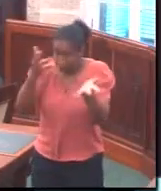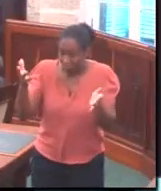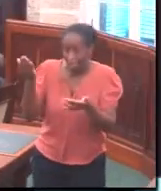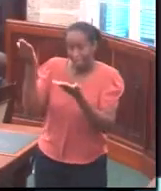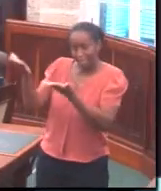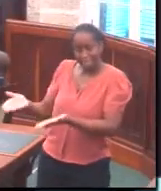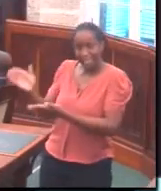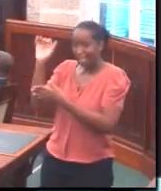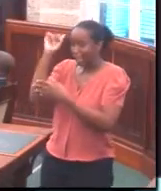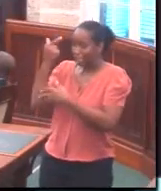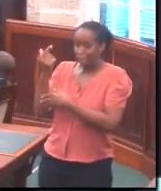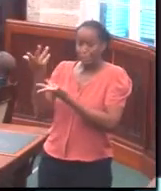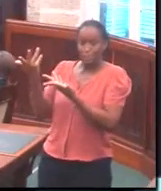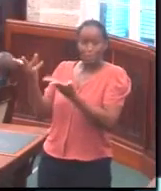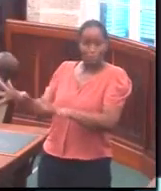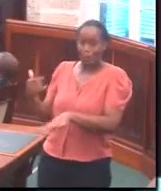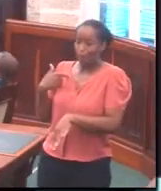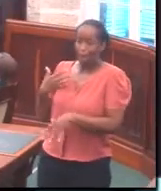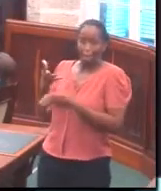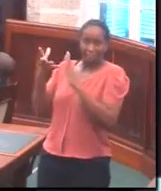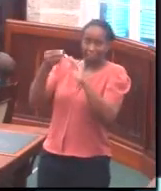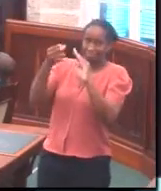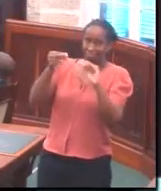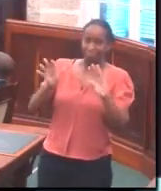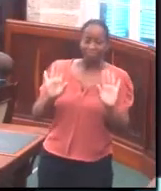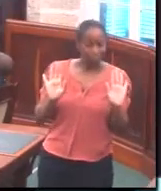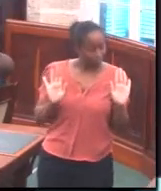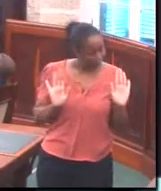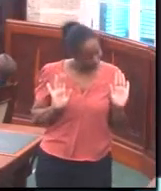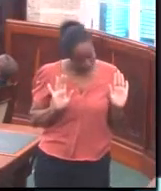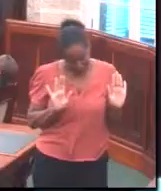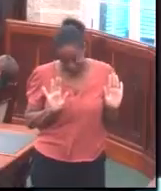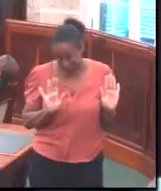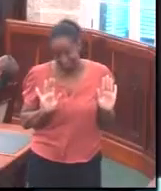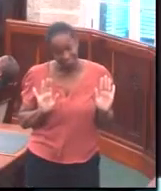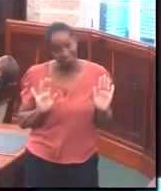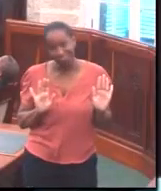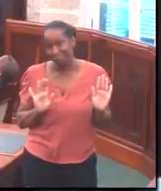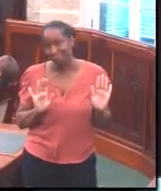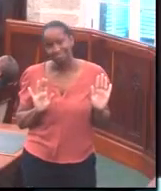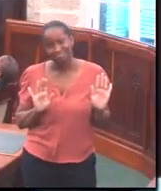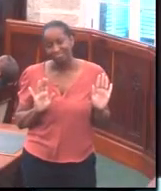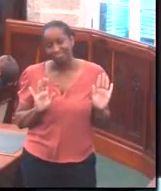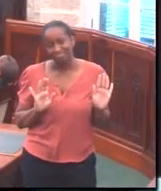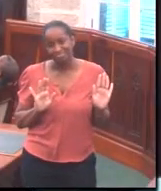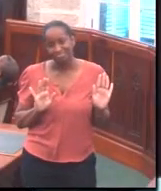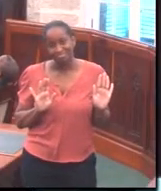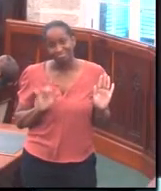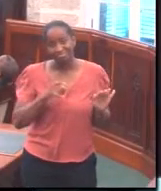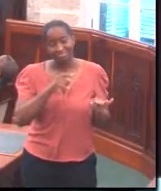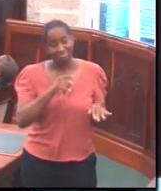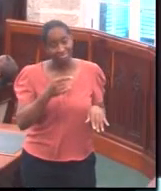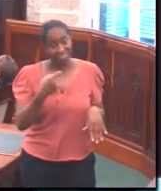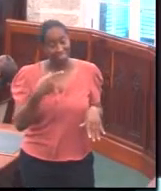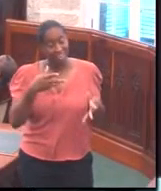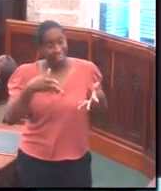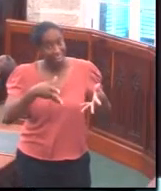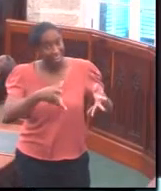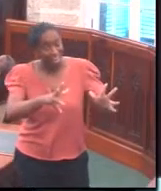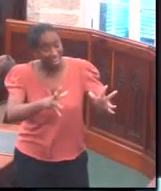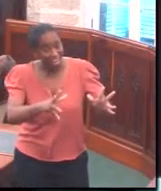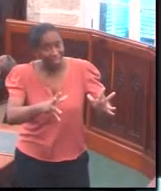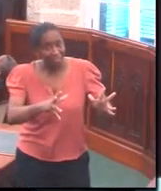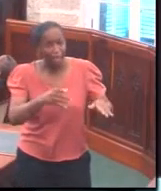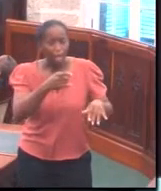I will not permit you to make I want you to clearly unauthorized assertions that